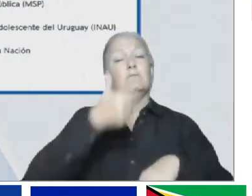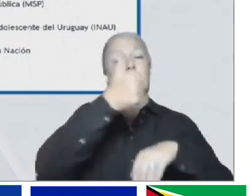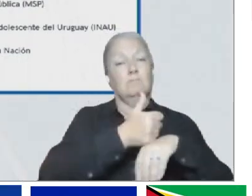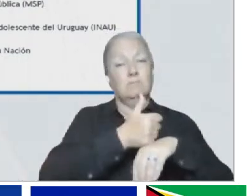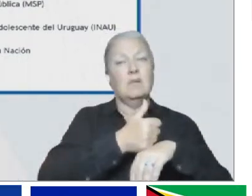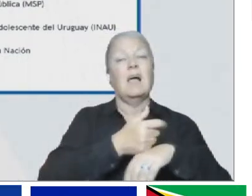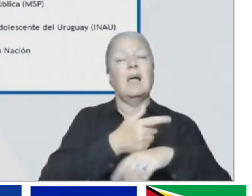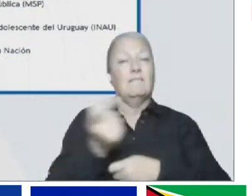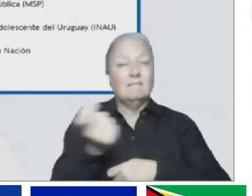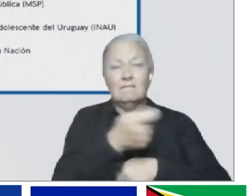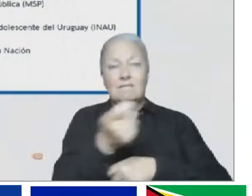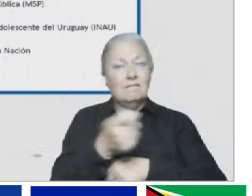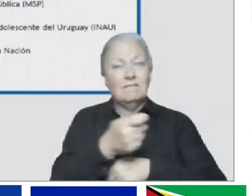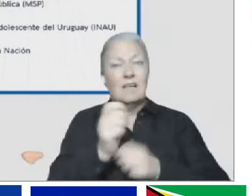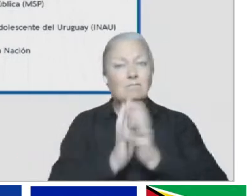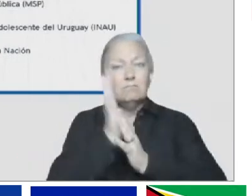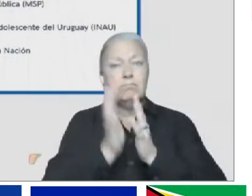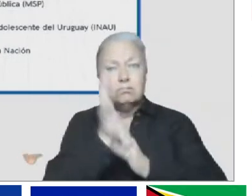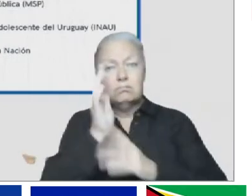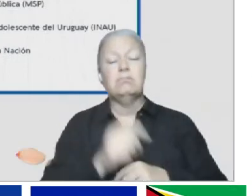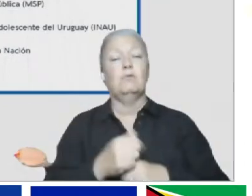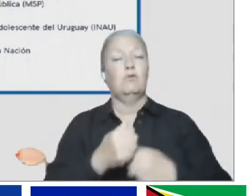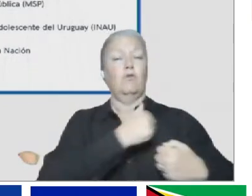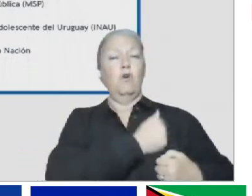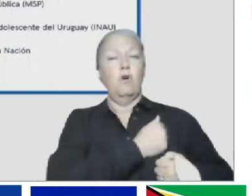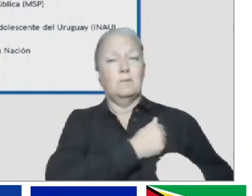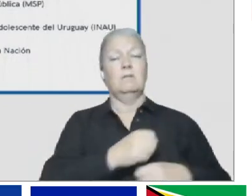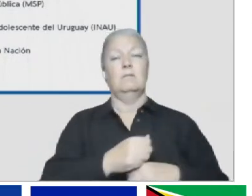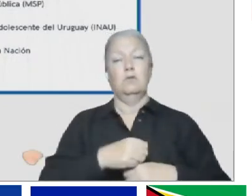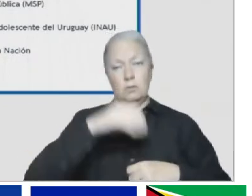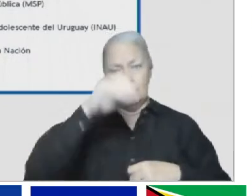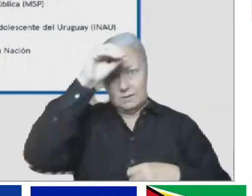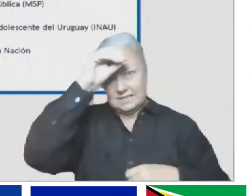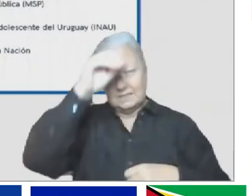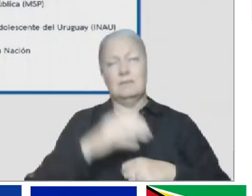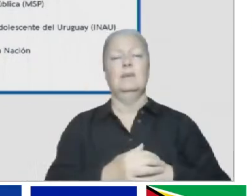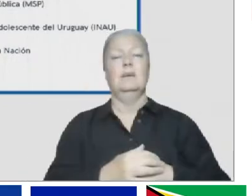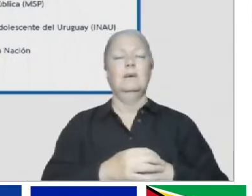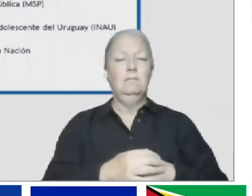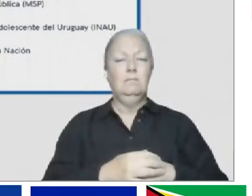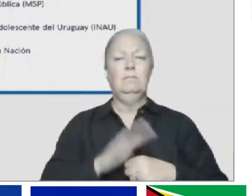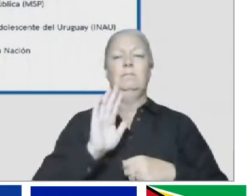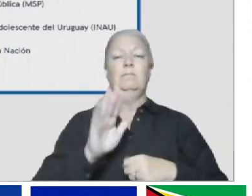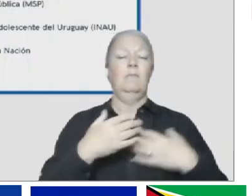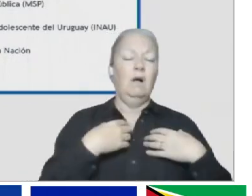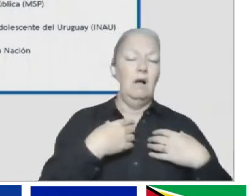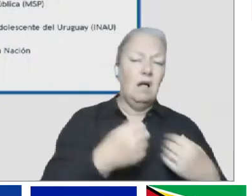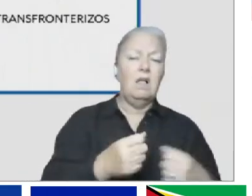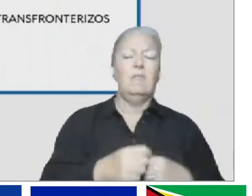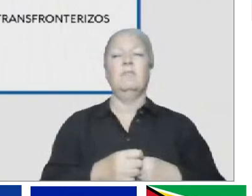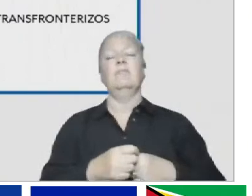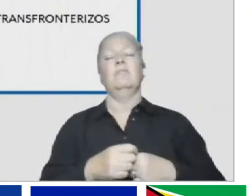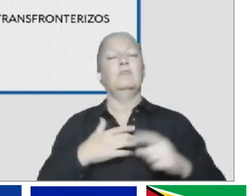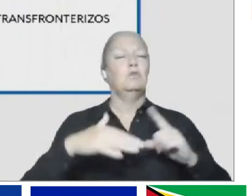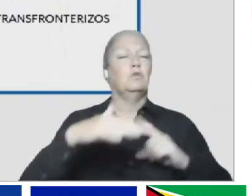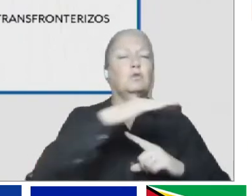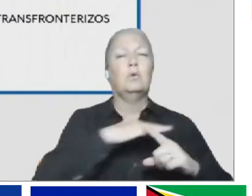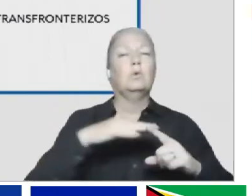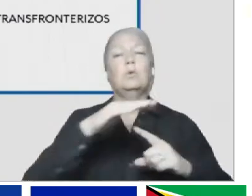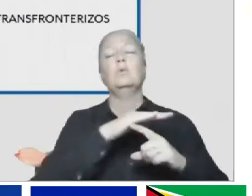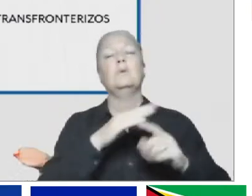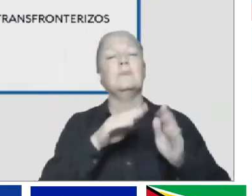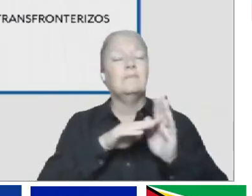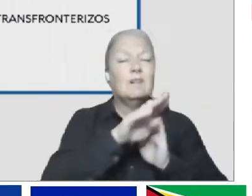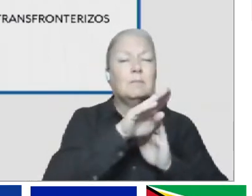army unit, the representative of the social development, public health, the Institute for Children and Adolescents of Uruguay, and also